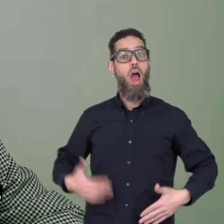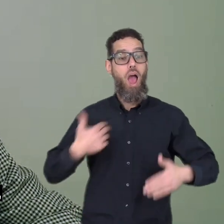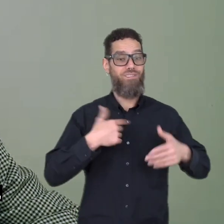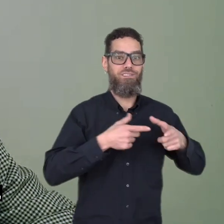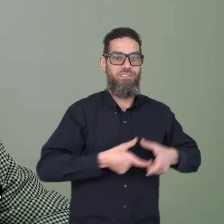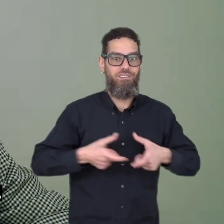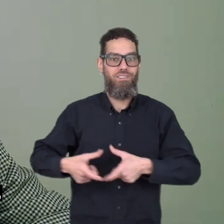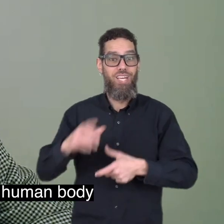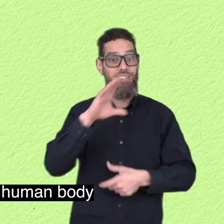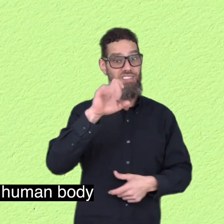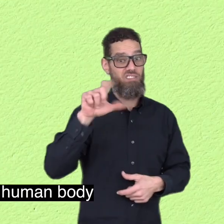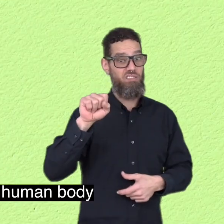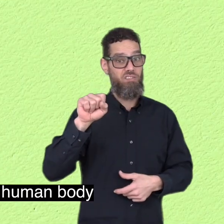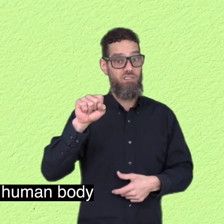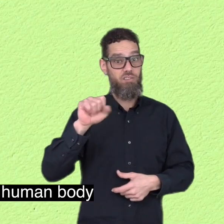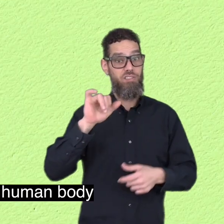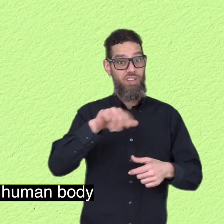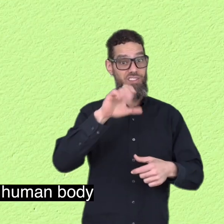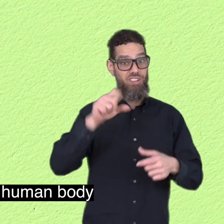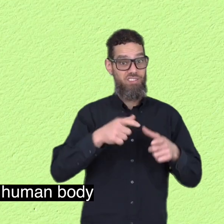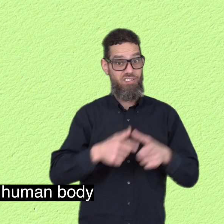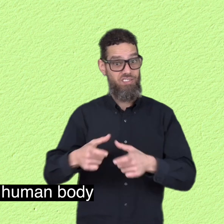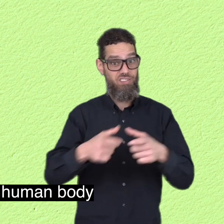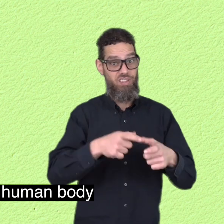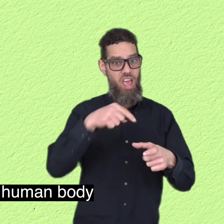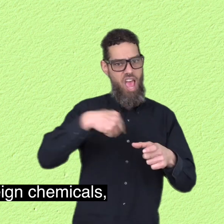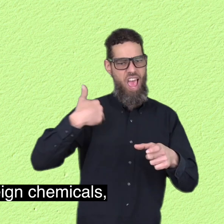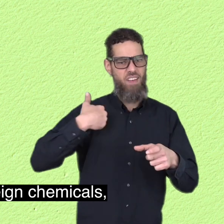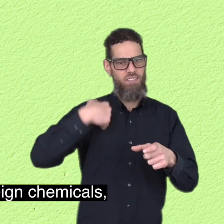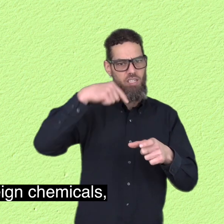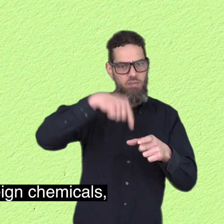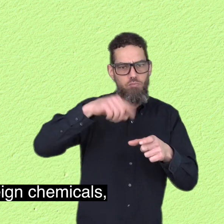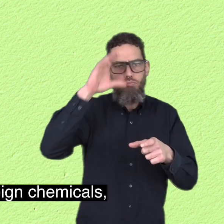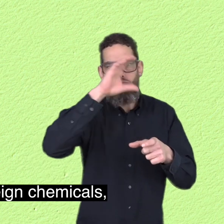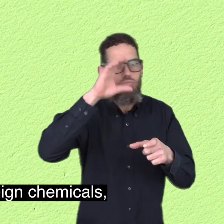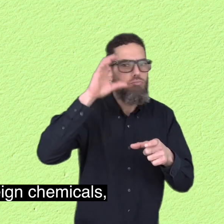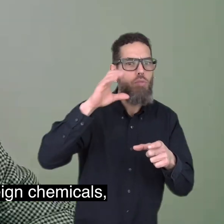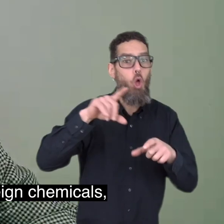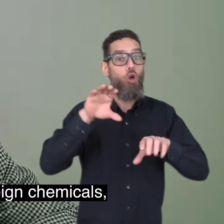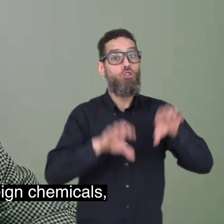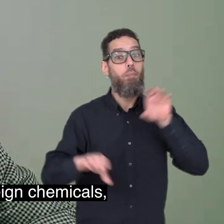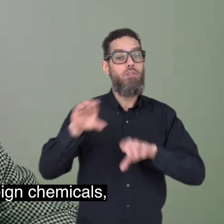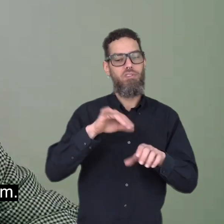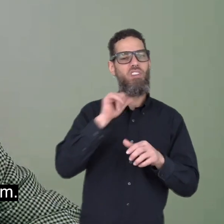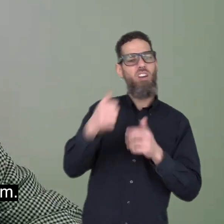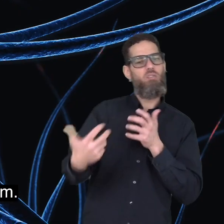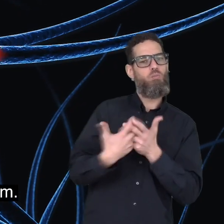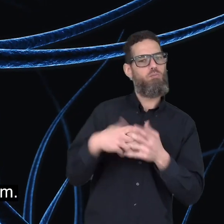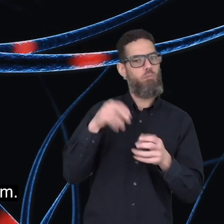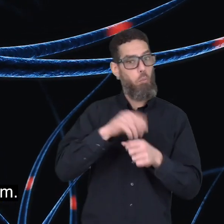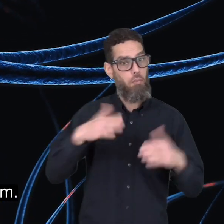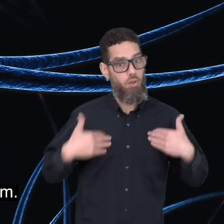many cells in the human body have receptors on their surfaces that detect foreign chemicals, especially cells in the